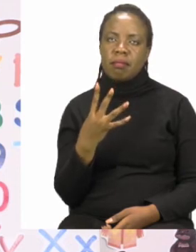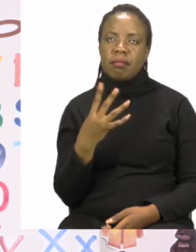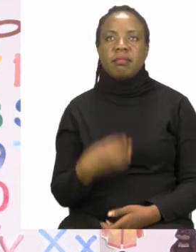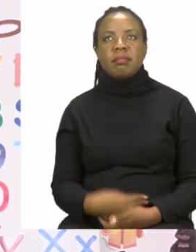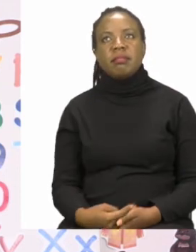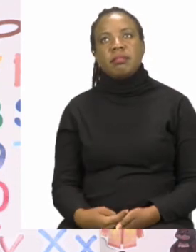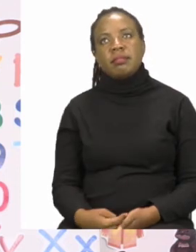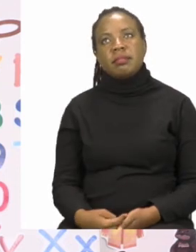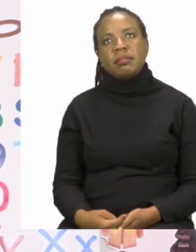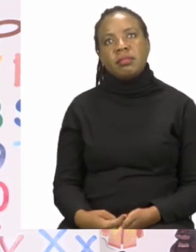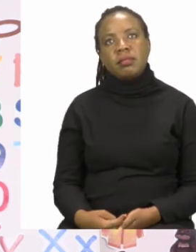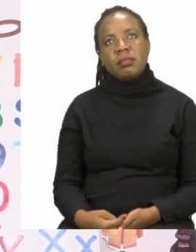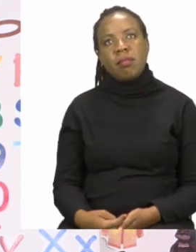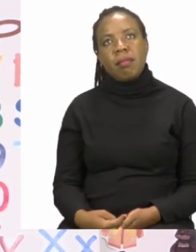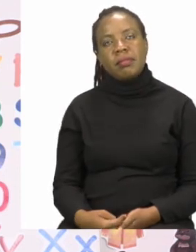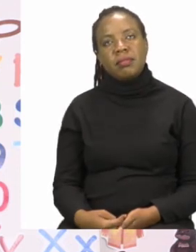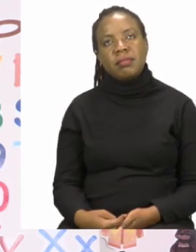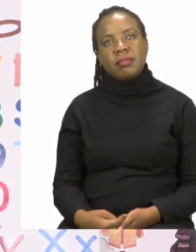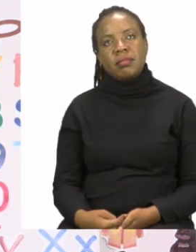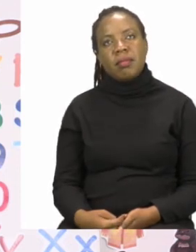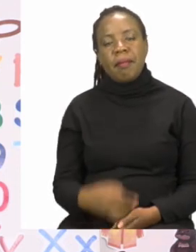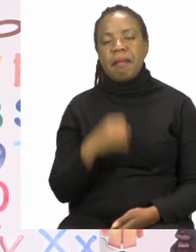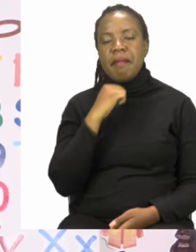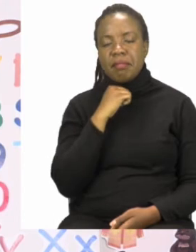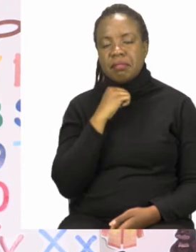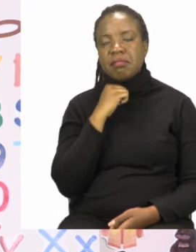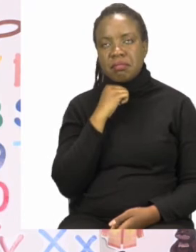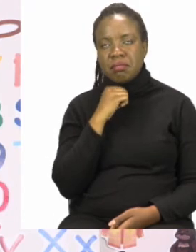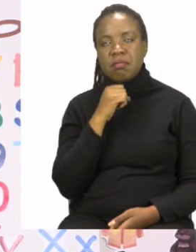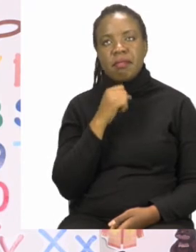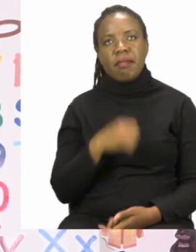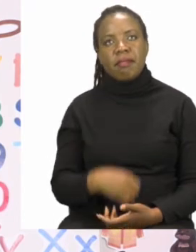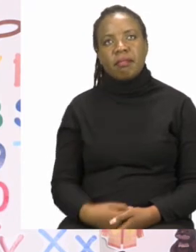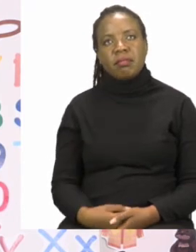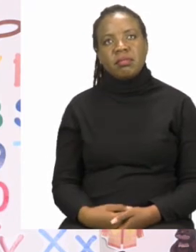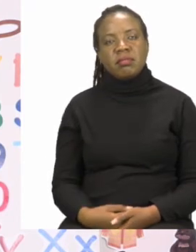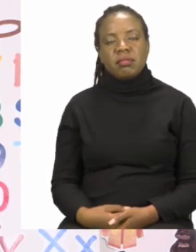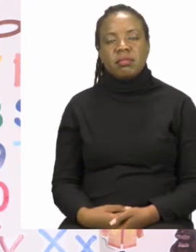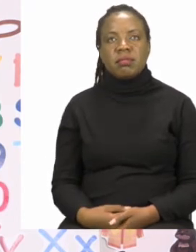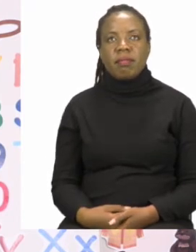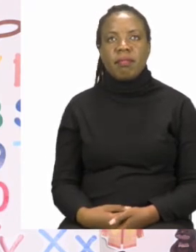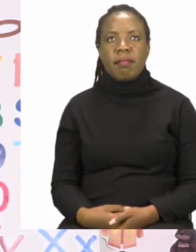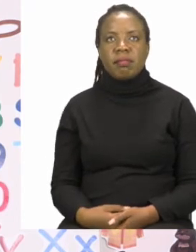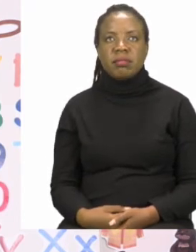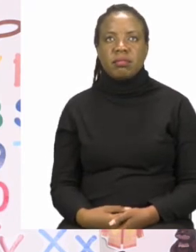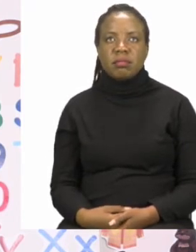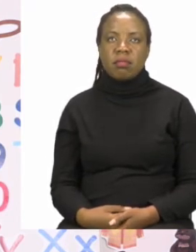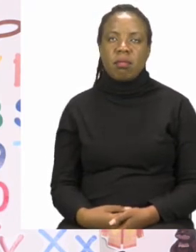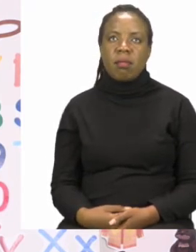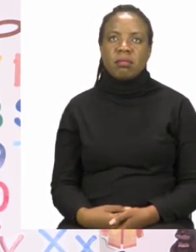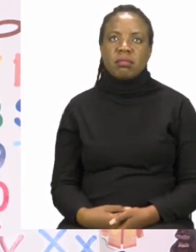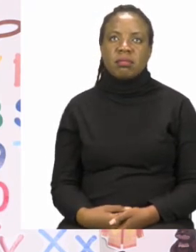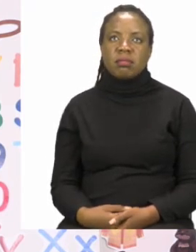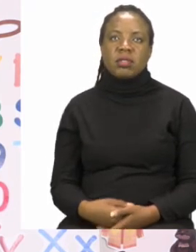24. I'm sure now you are tired of saying bah. Now that we have